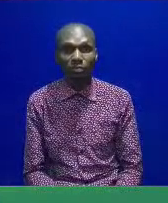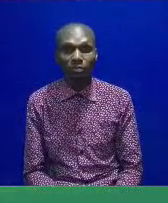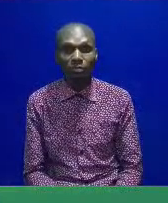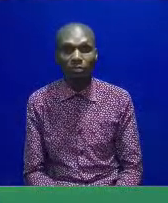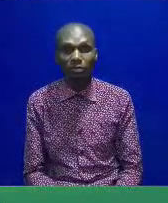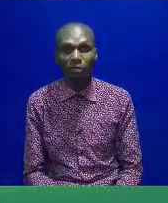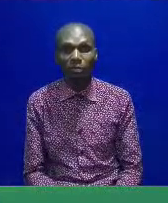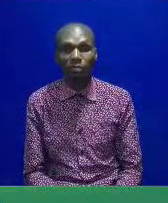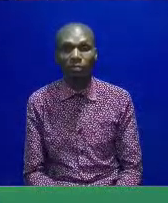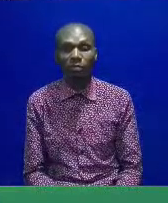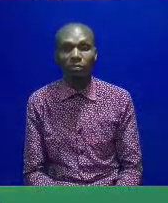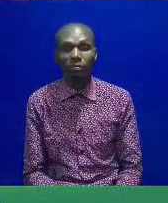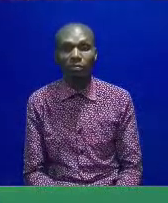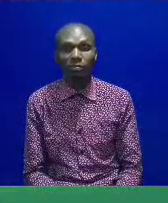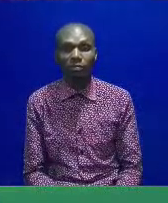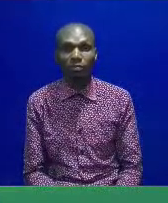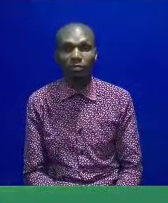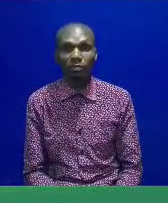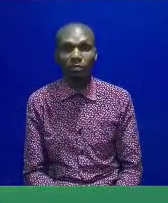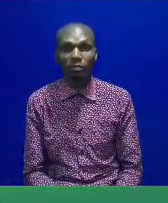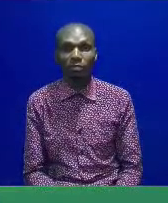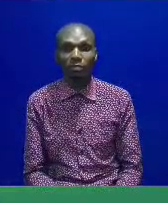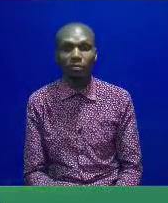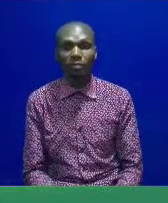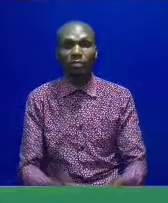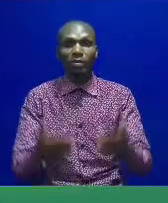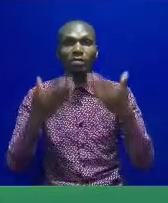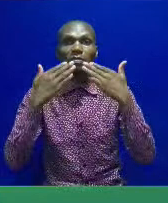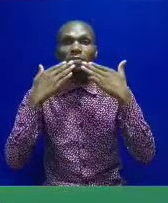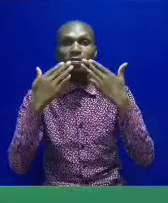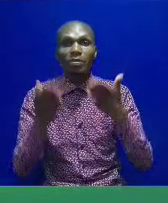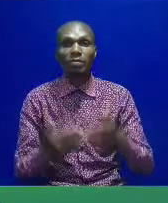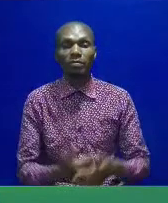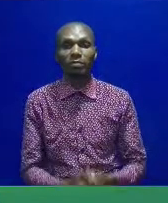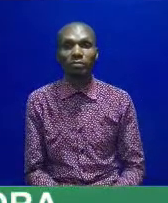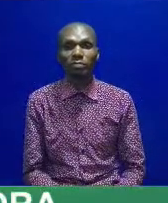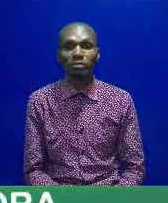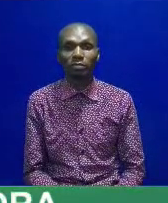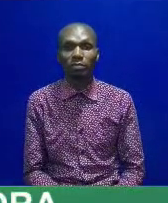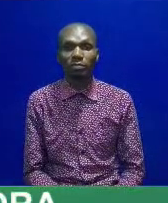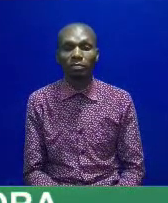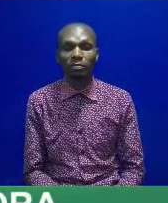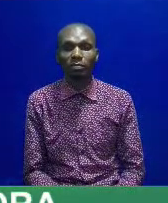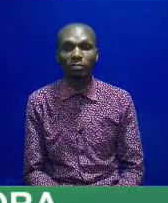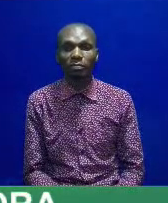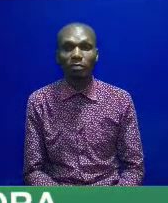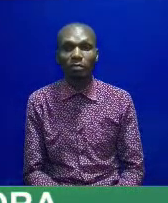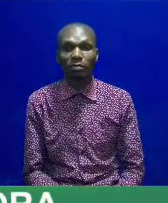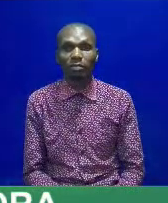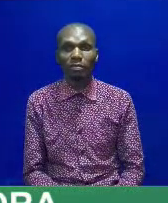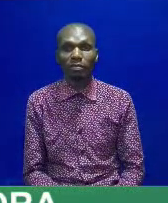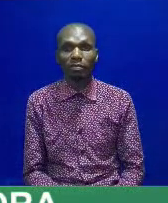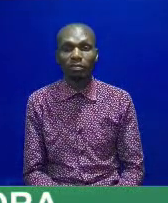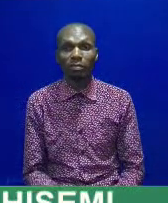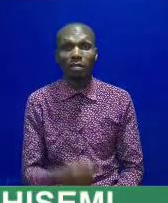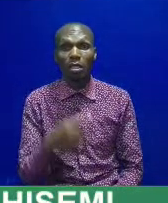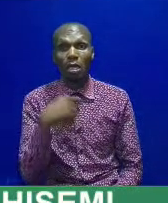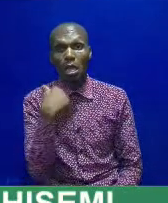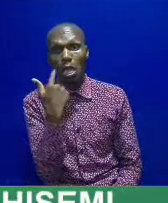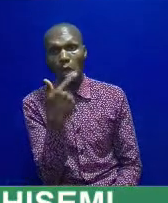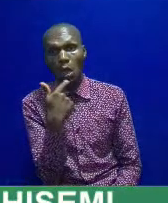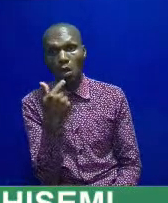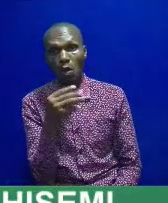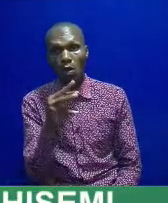Ndizi TV. Mia mana omori kaito Frida Kerbo ase oraboti ororo ikranu. Oya origeti ya kerogo